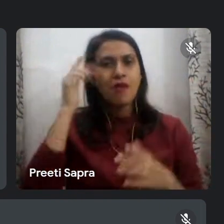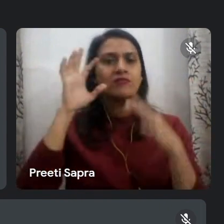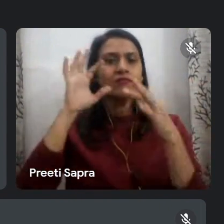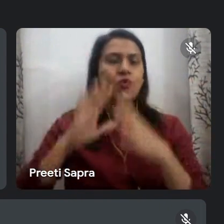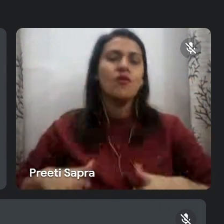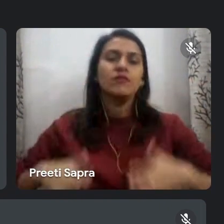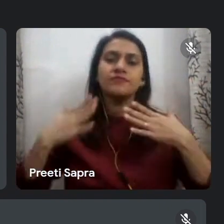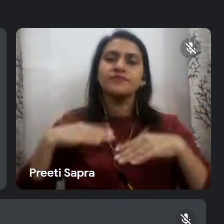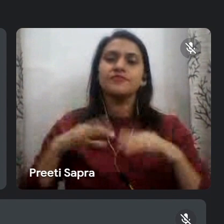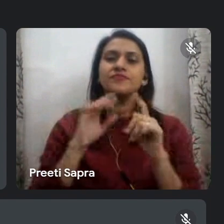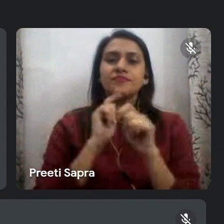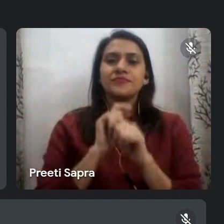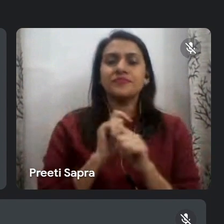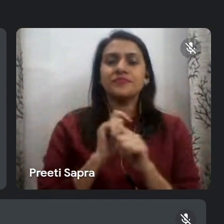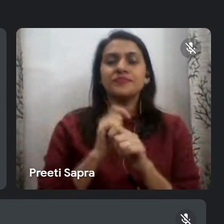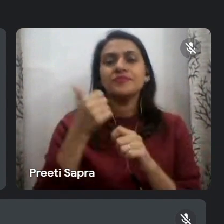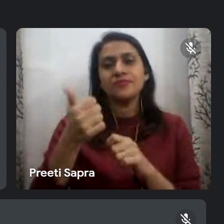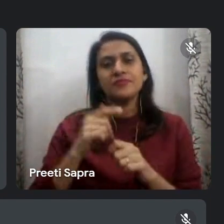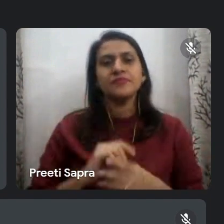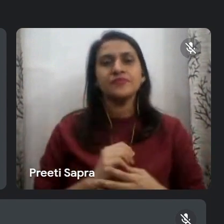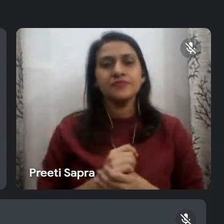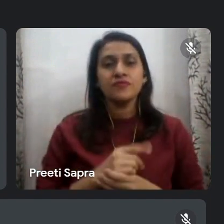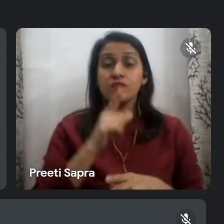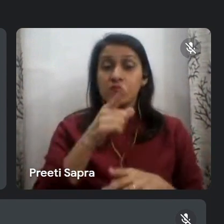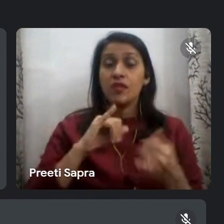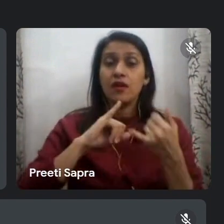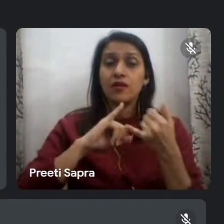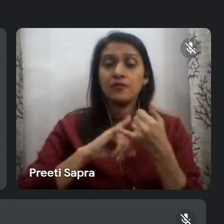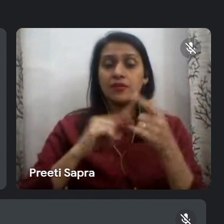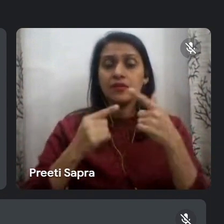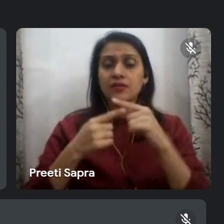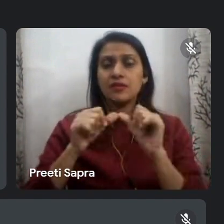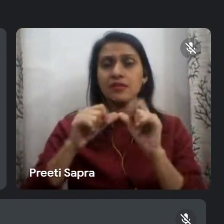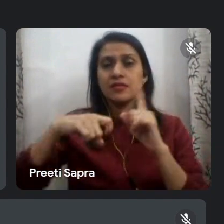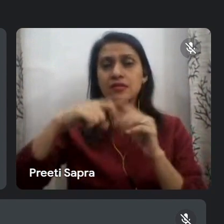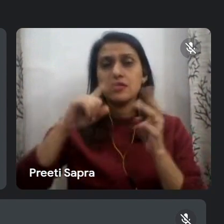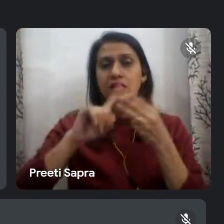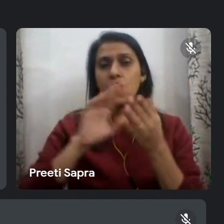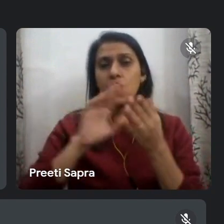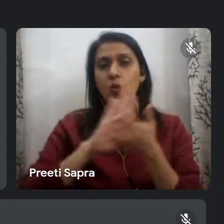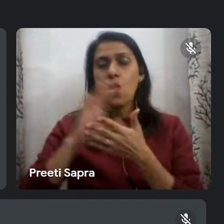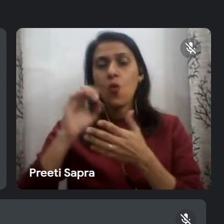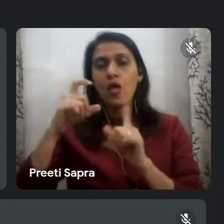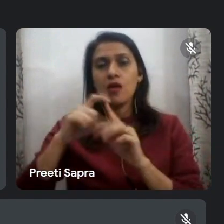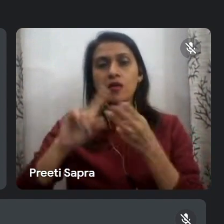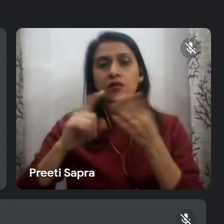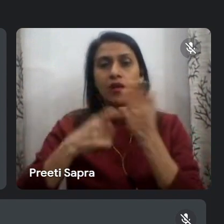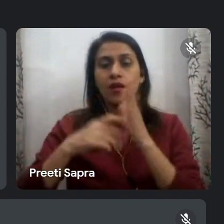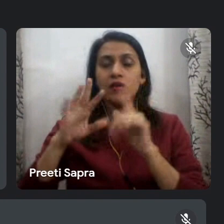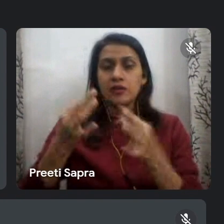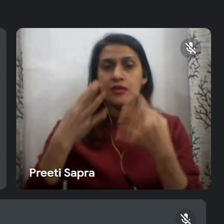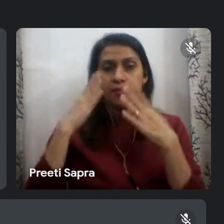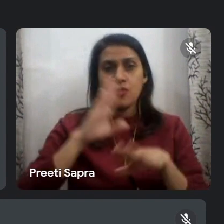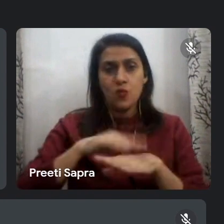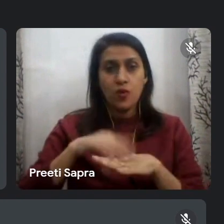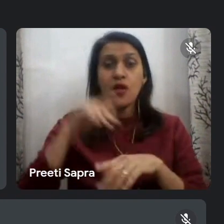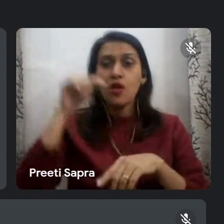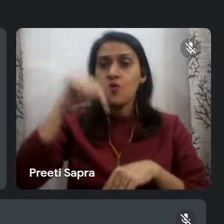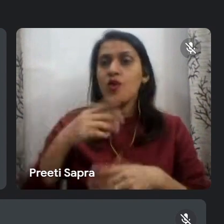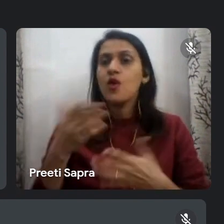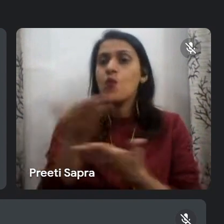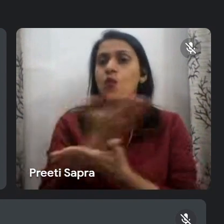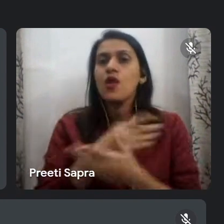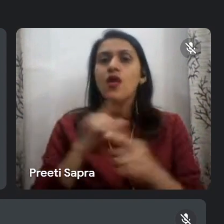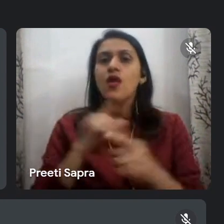example. Gopi specializes in stakeholder management while also working towards creating awareness around diversity and inclusion